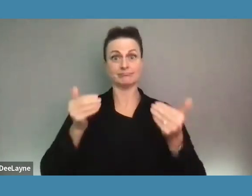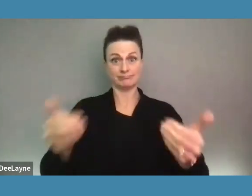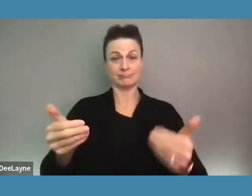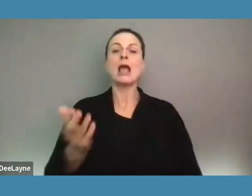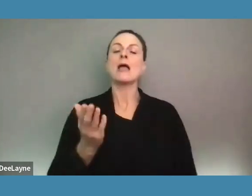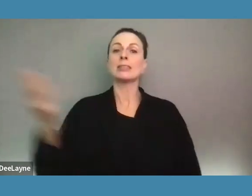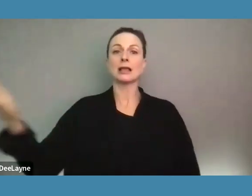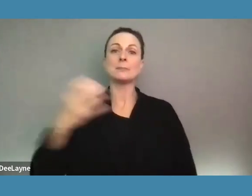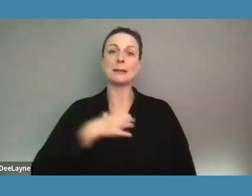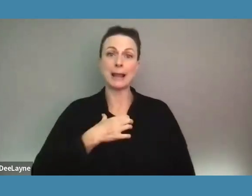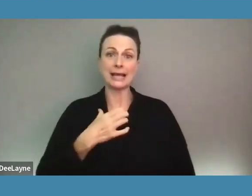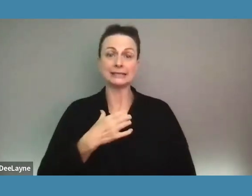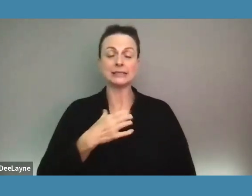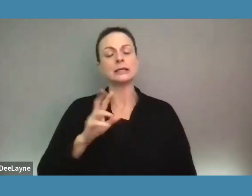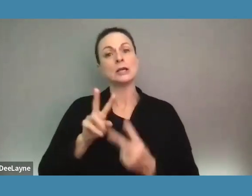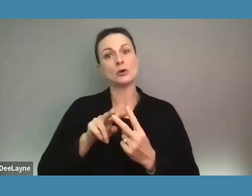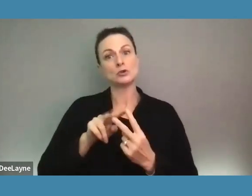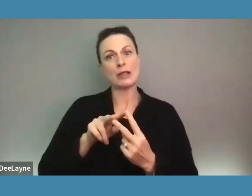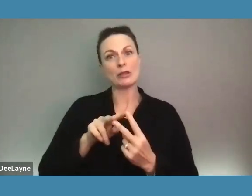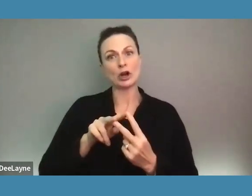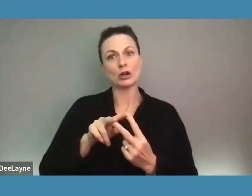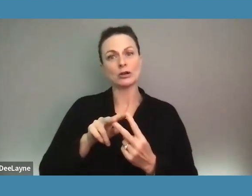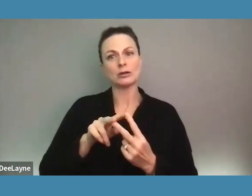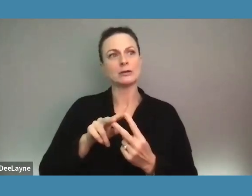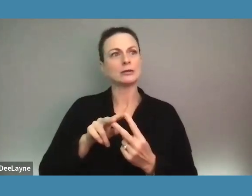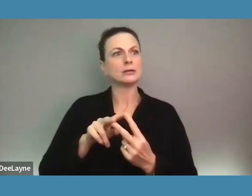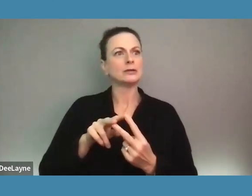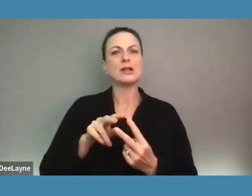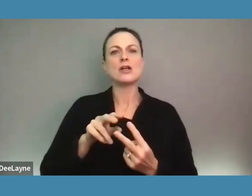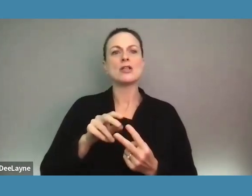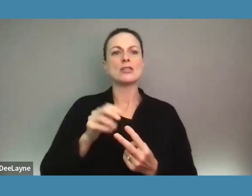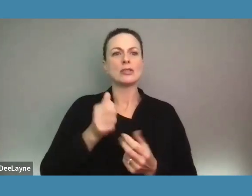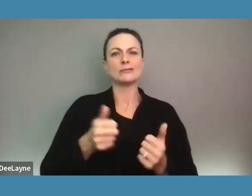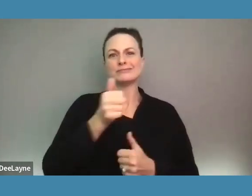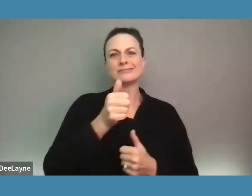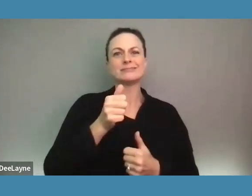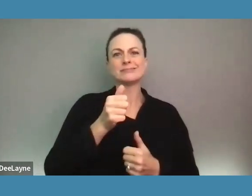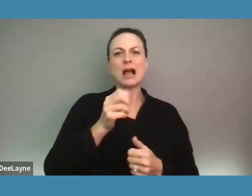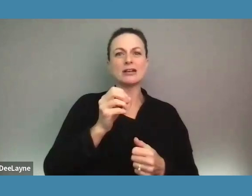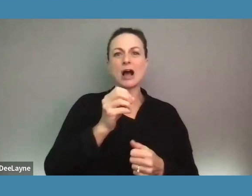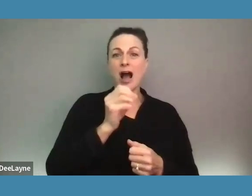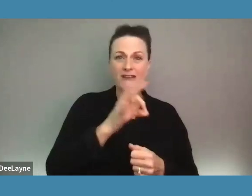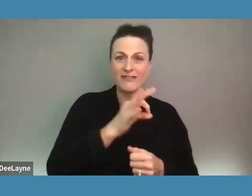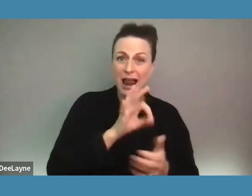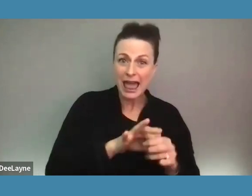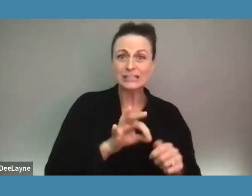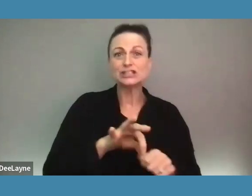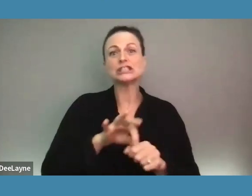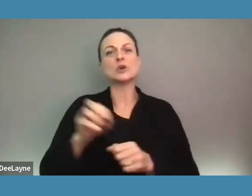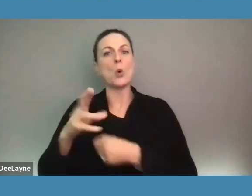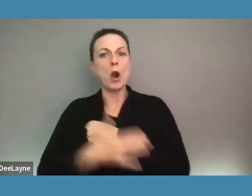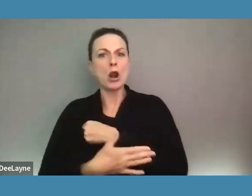your complaint to either the Florida Division of Elections or your local county election office.